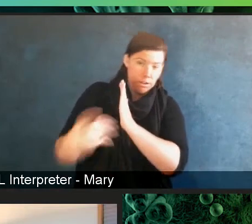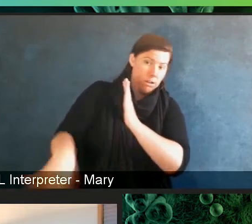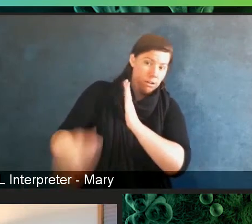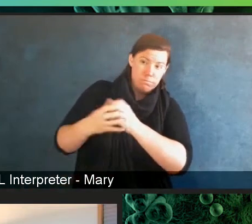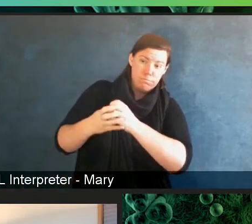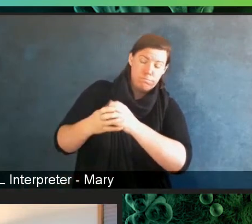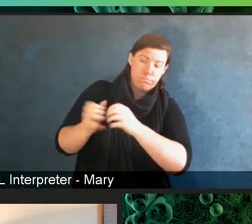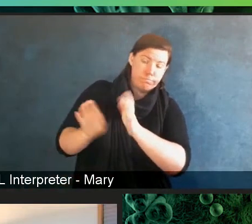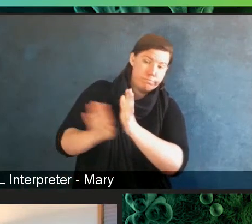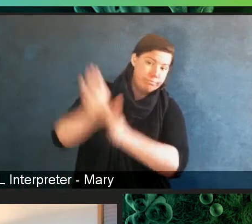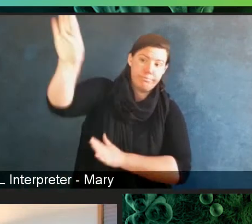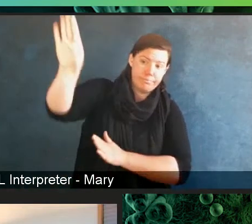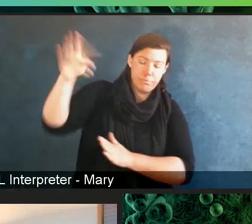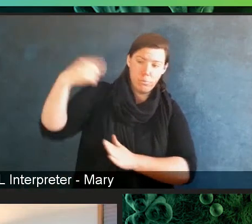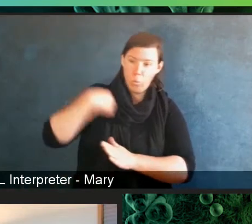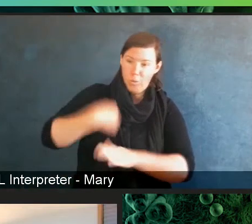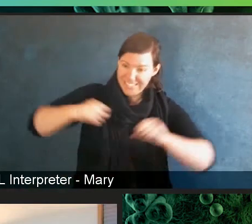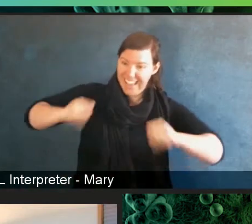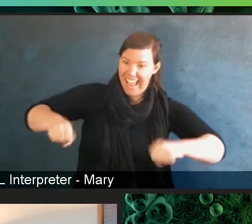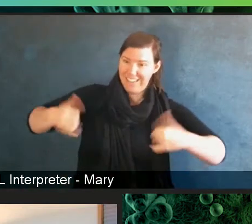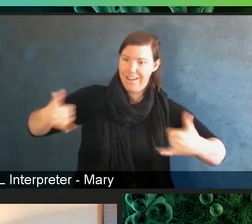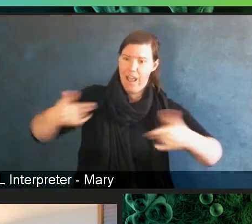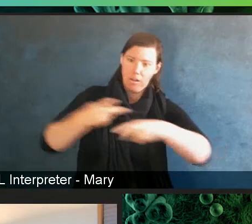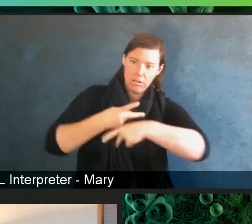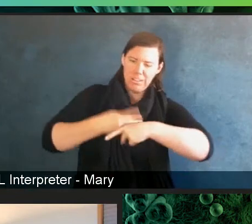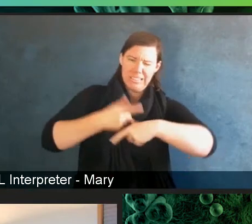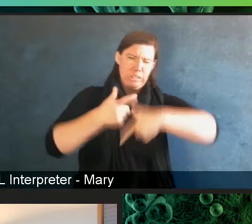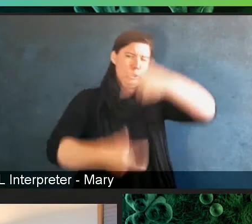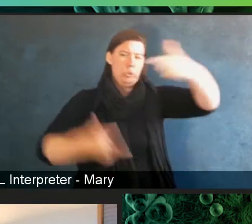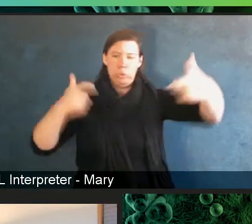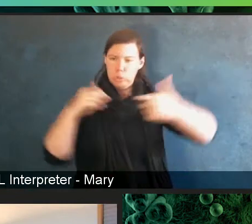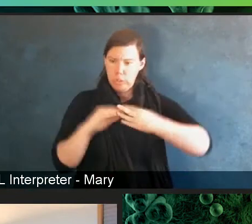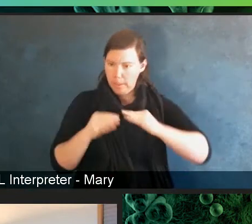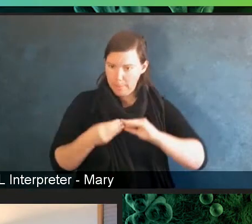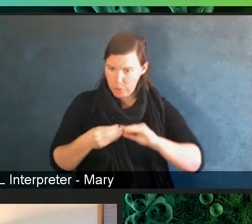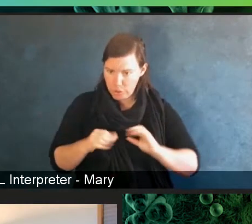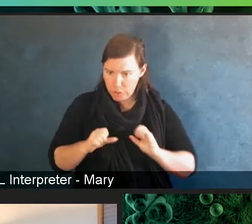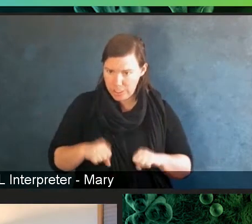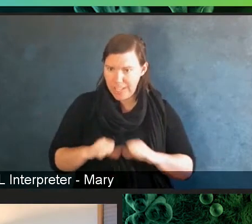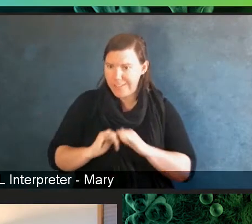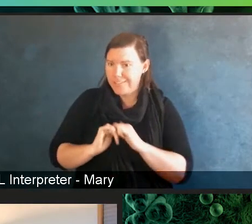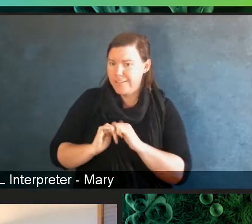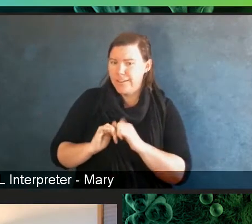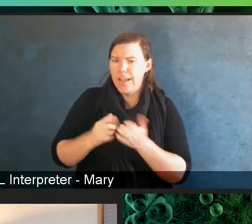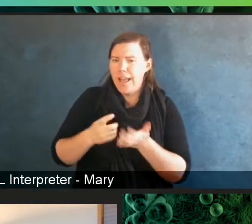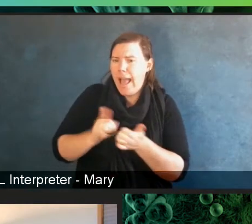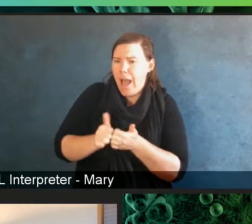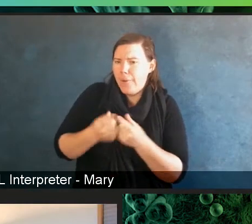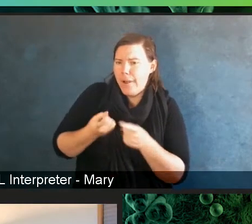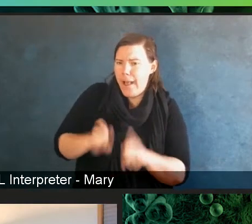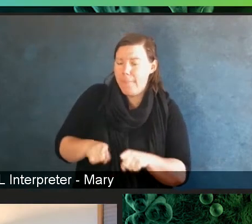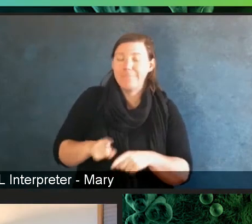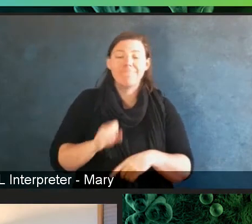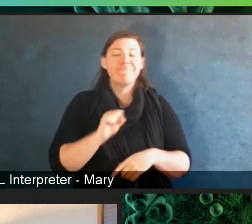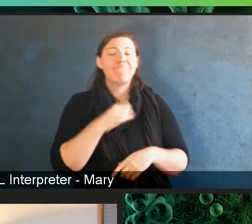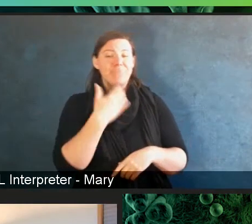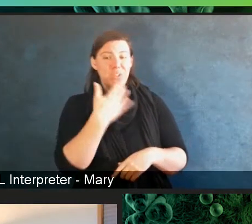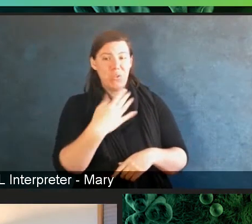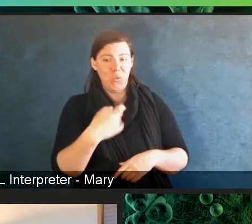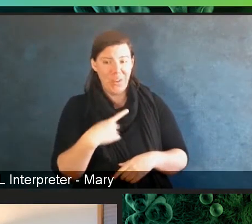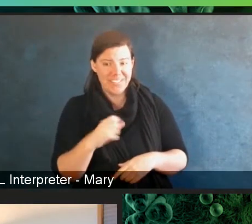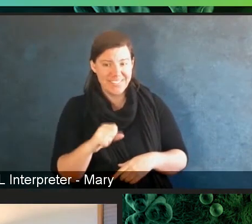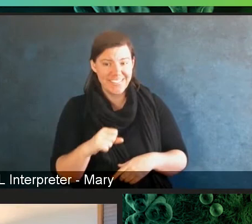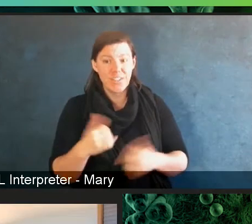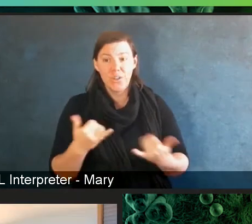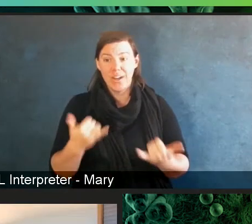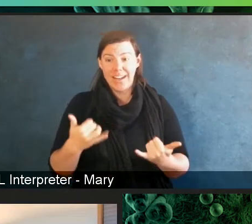question. It's a little bit like thinking about why we could start doing CryoEM. It required the convergence of a lot of different technologies. If we're looking at huge amounts of data, there are